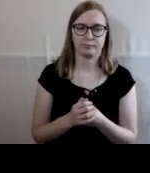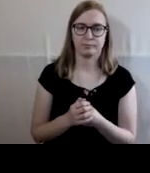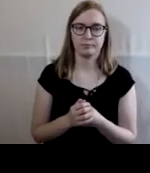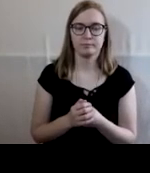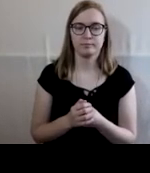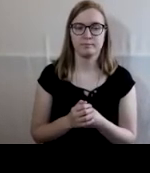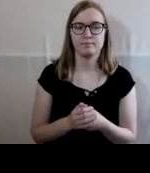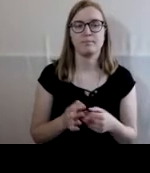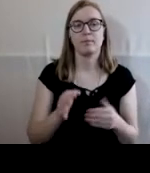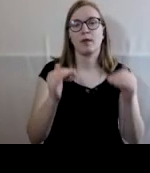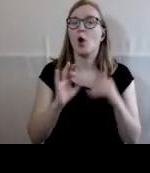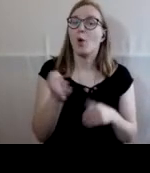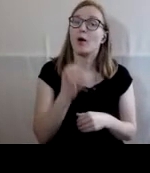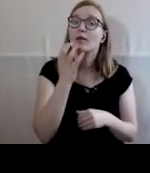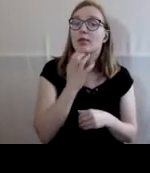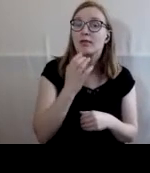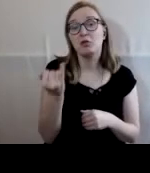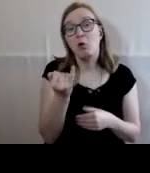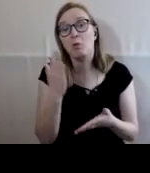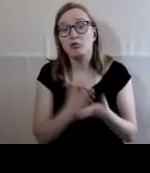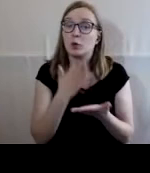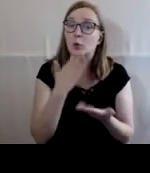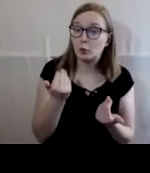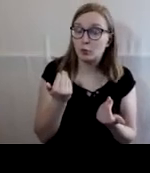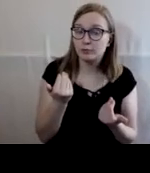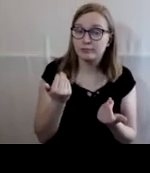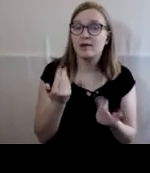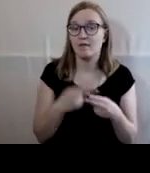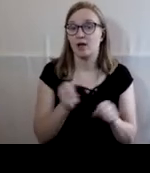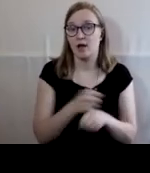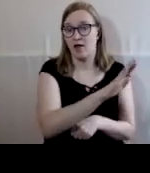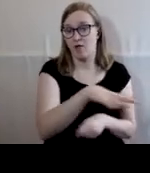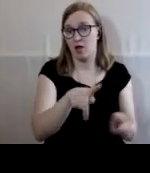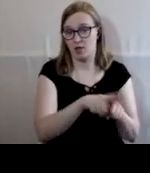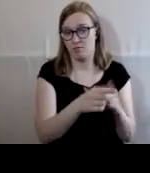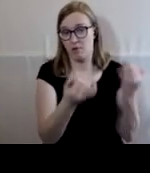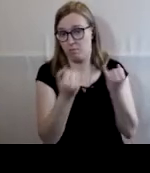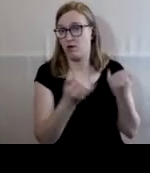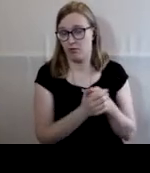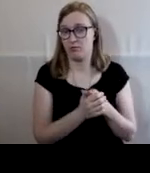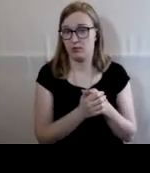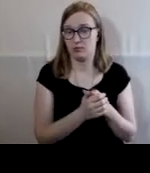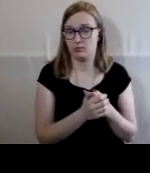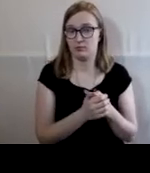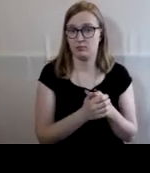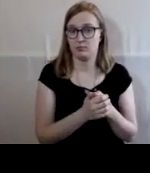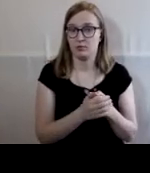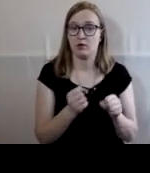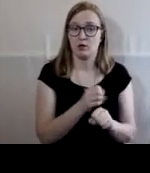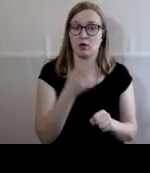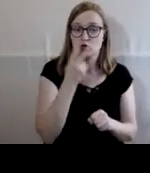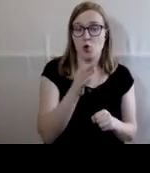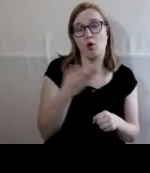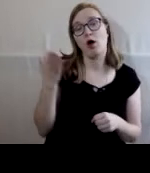Out of interest, consulting with the students. We talked about electives, so talk to past, present, and